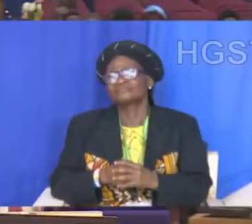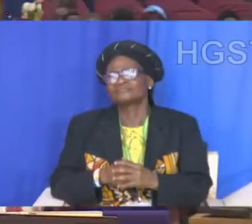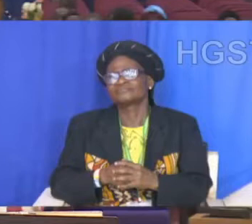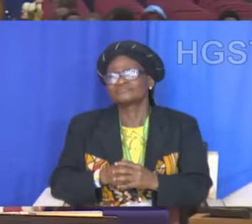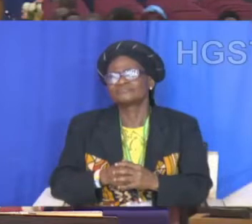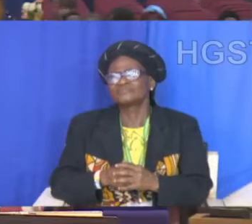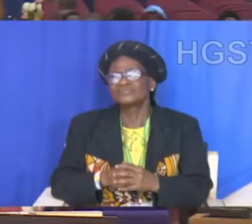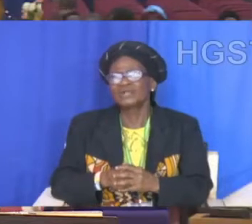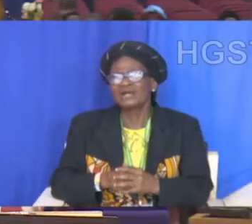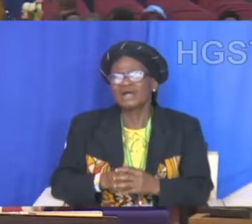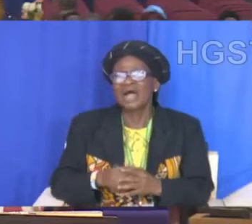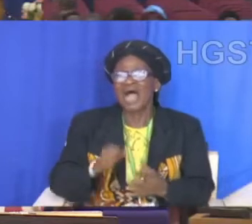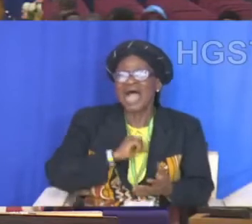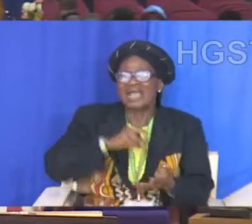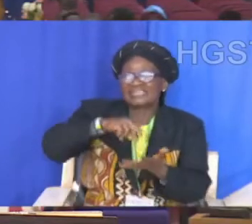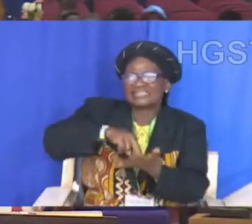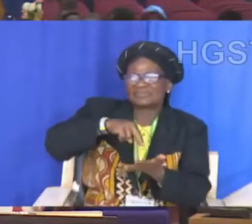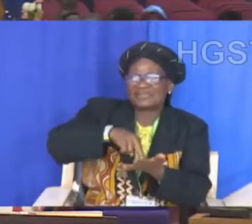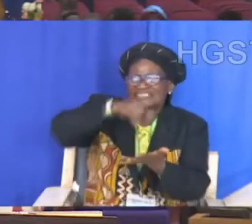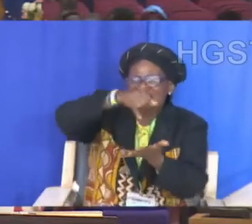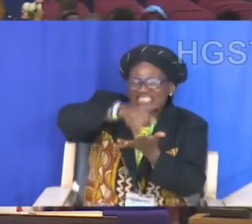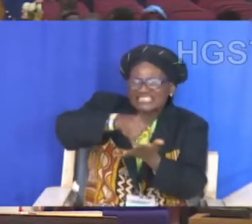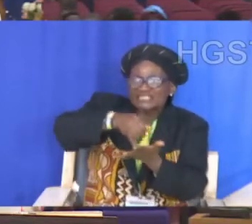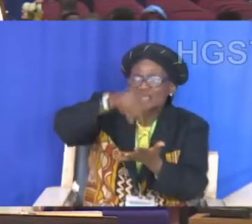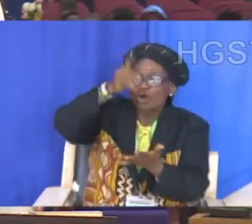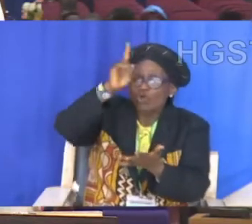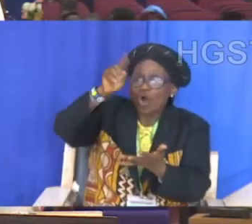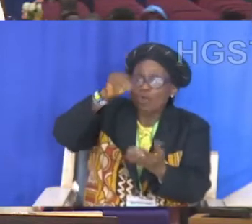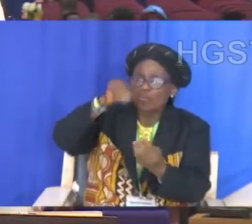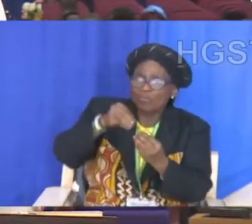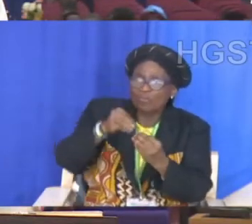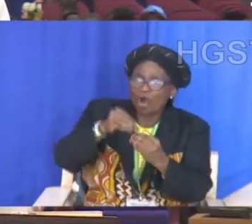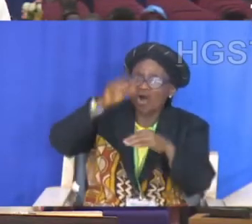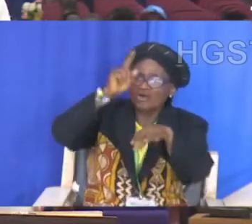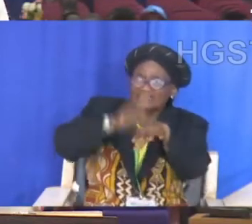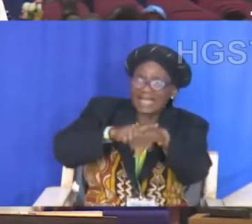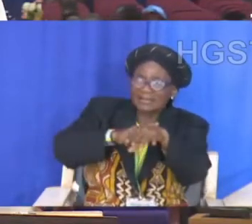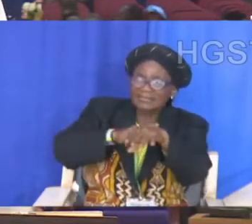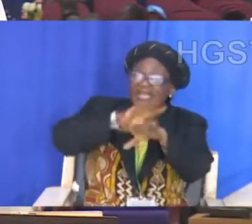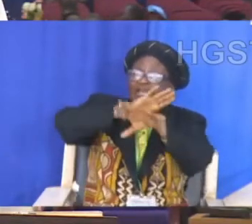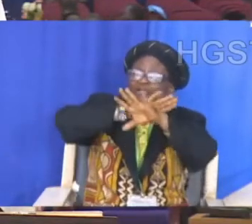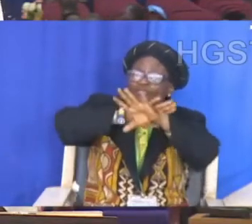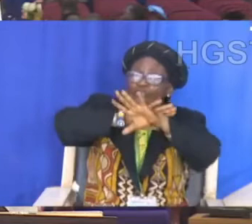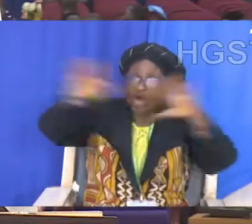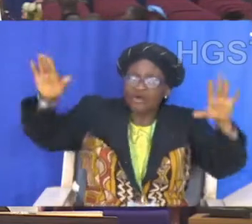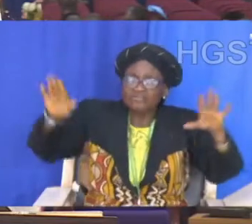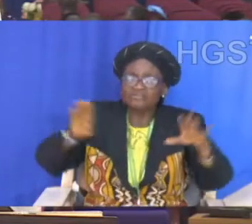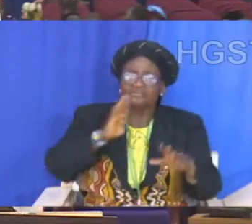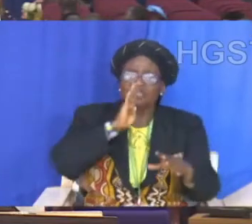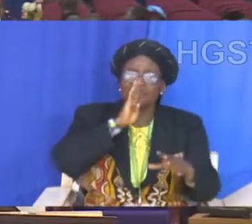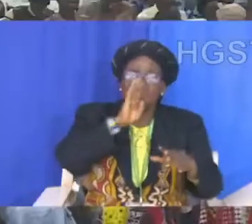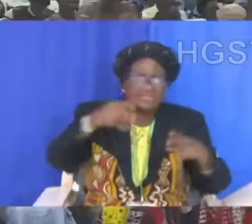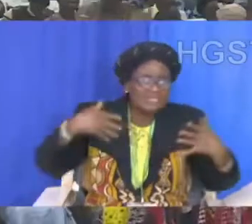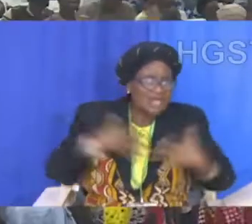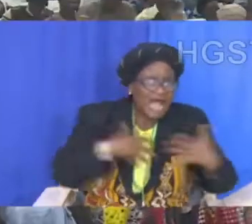I repeat it one more time. Do not be afraid.